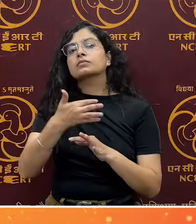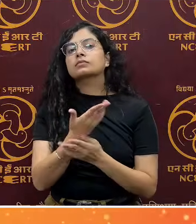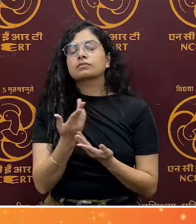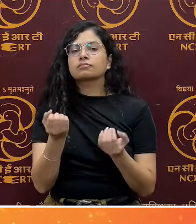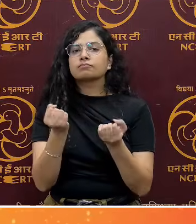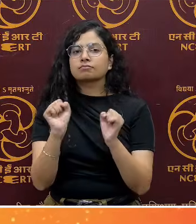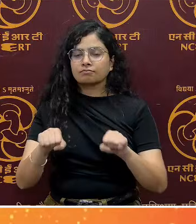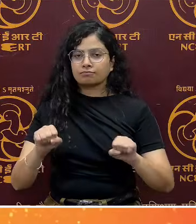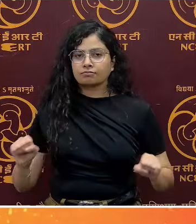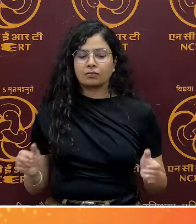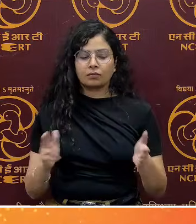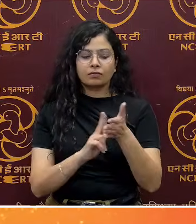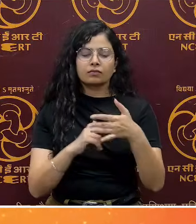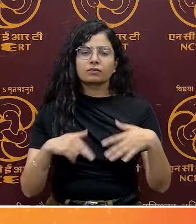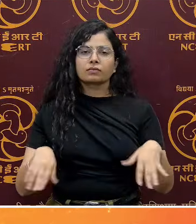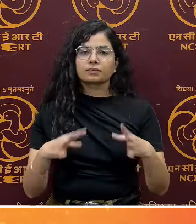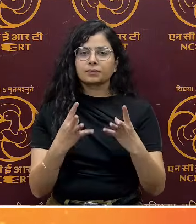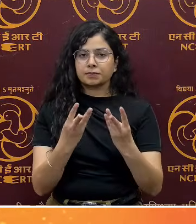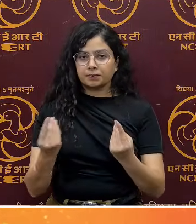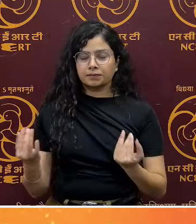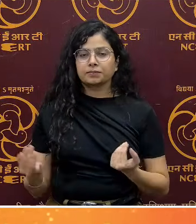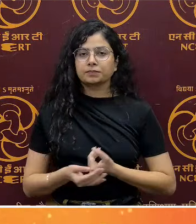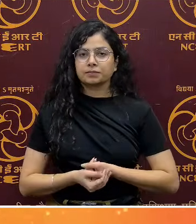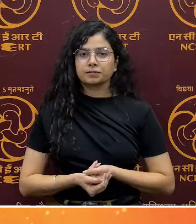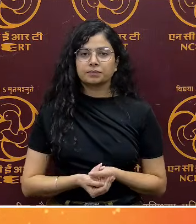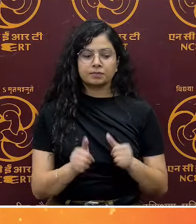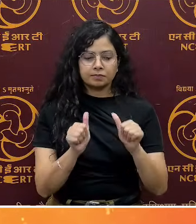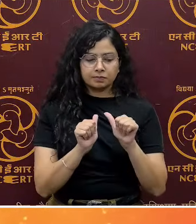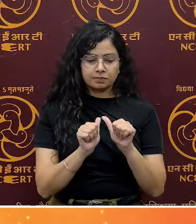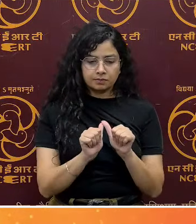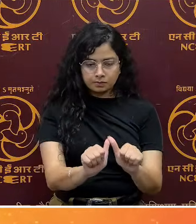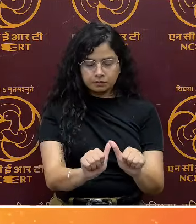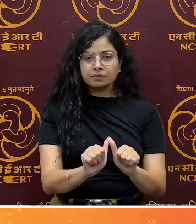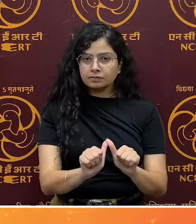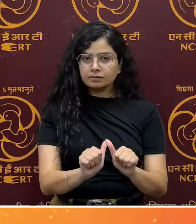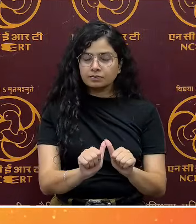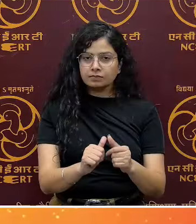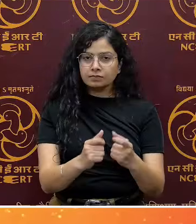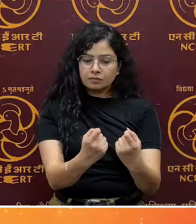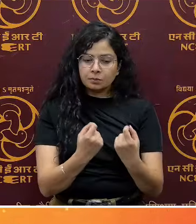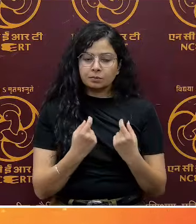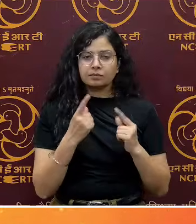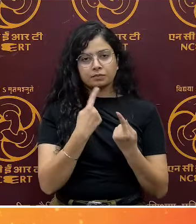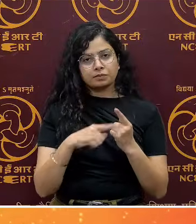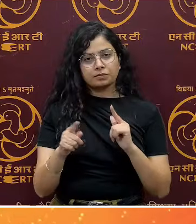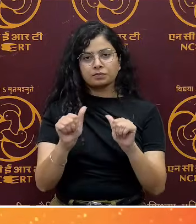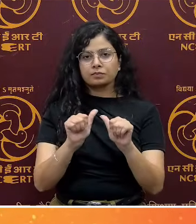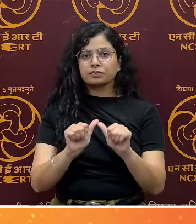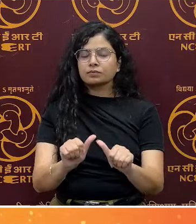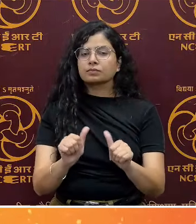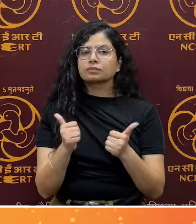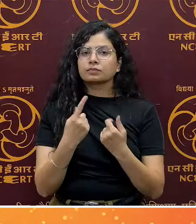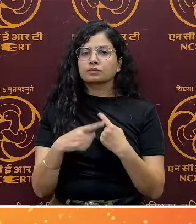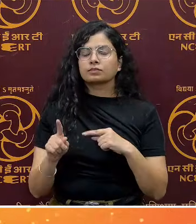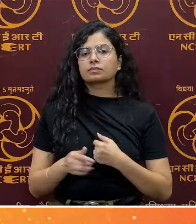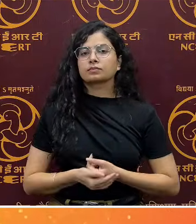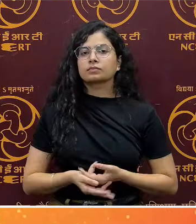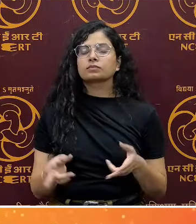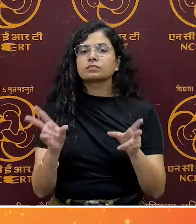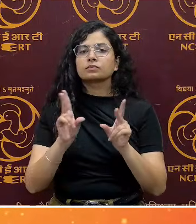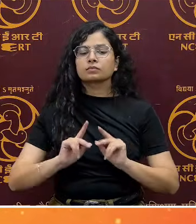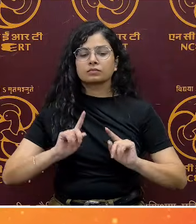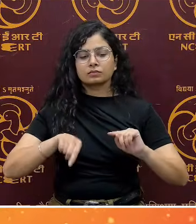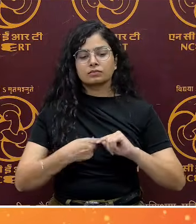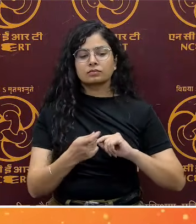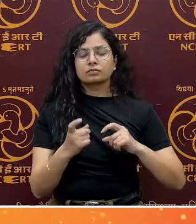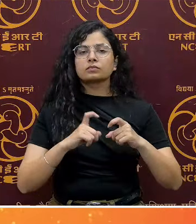obviously these are natural numbers, and we will submit it. It will give a pop-up correct answer. Again, for the next question,